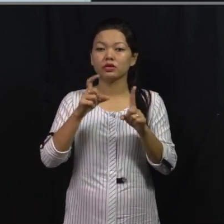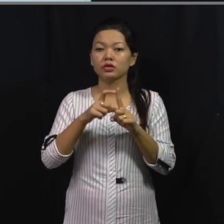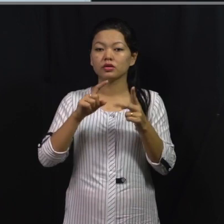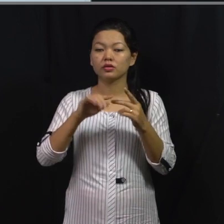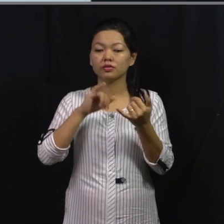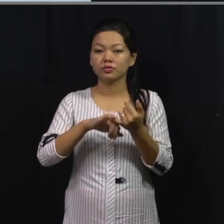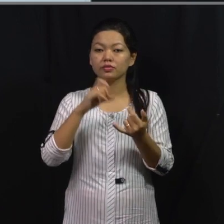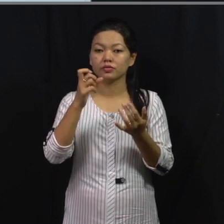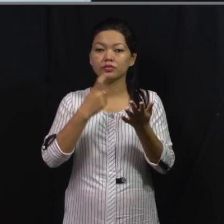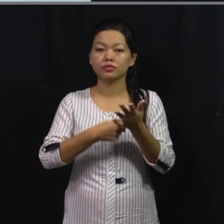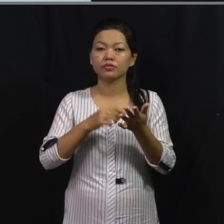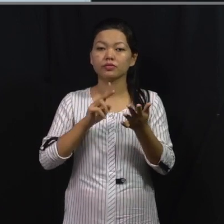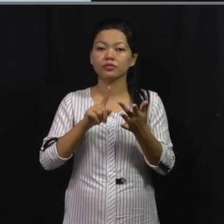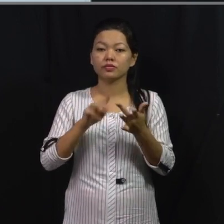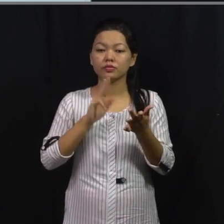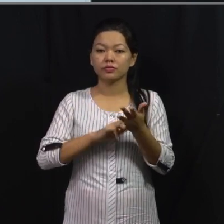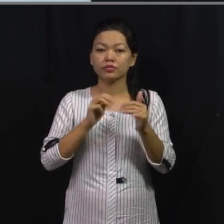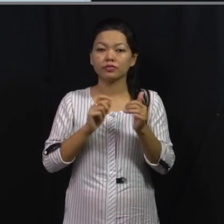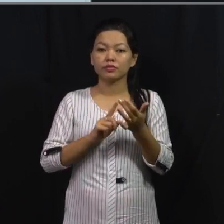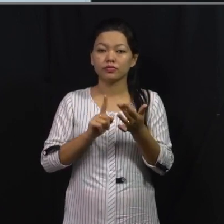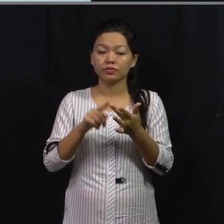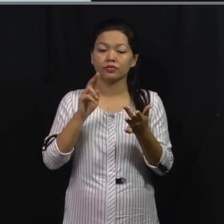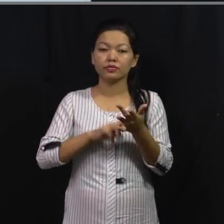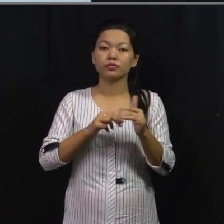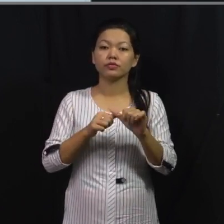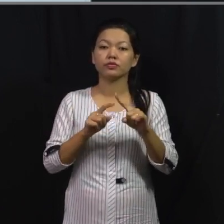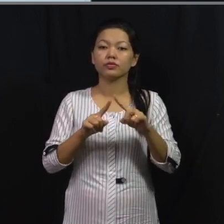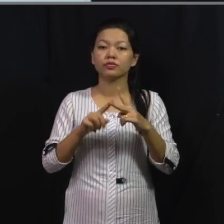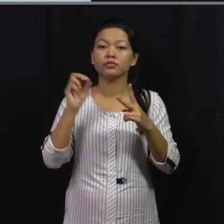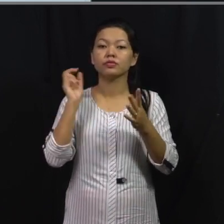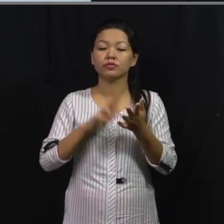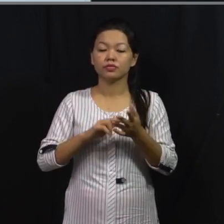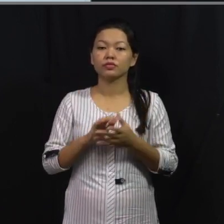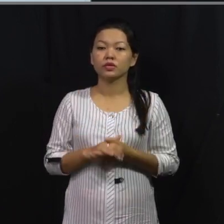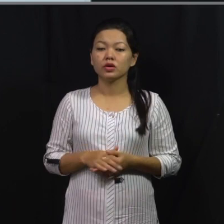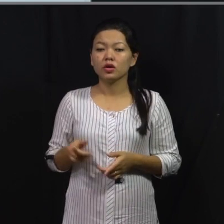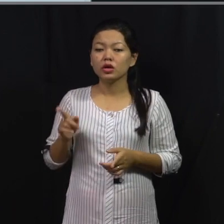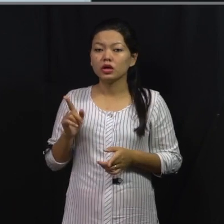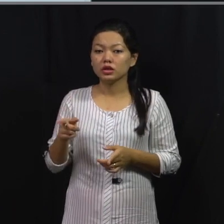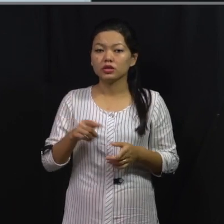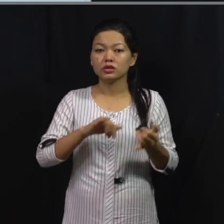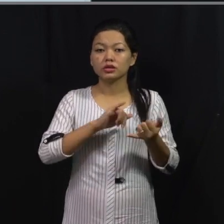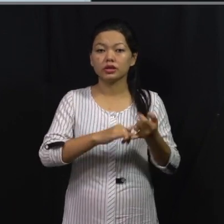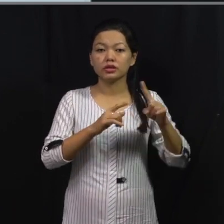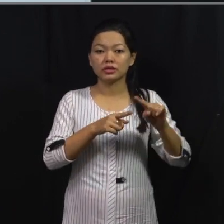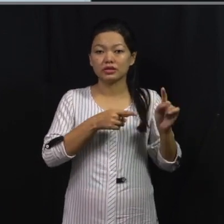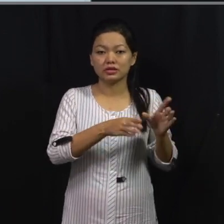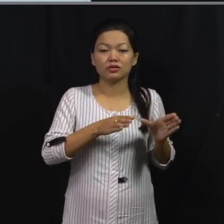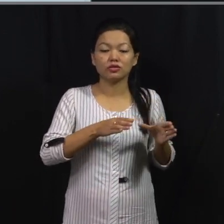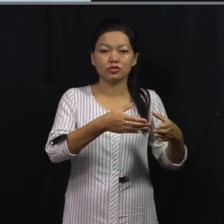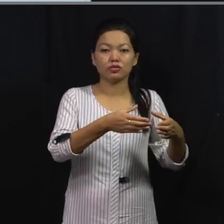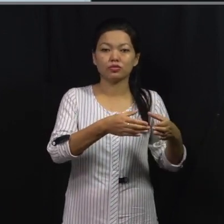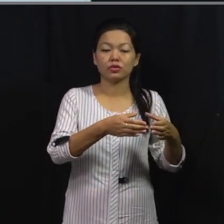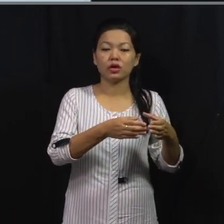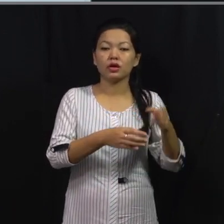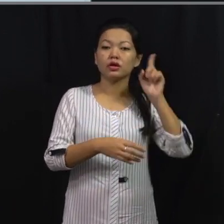were not given any kind of opportunities in the society. And that is the reason why people are now giving some,